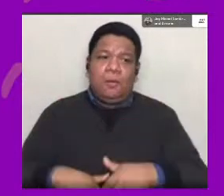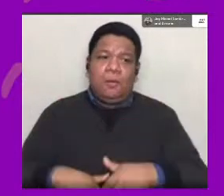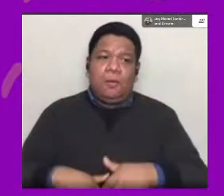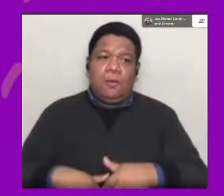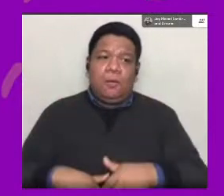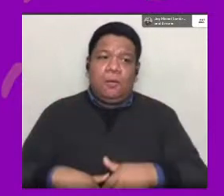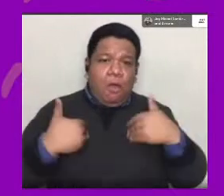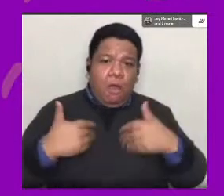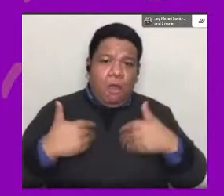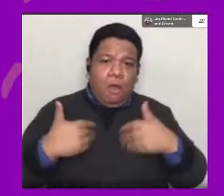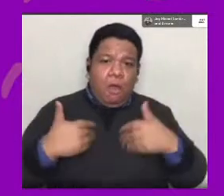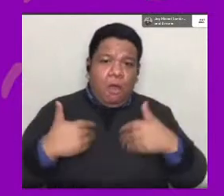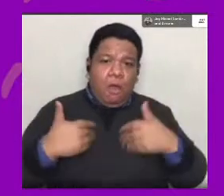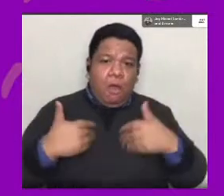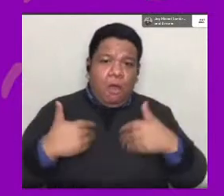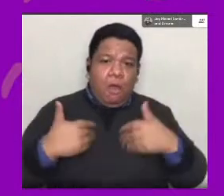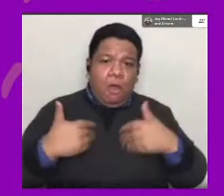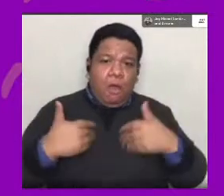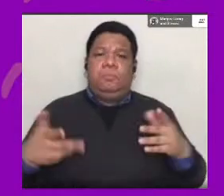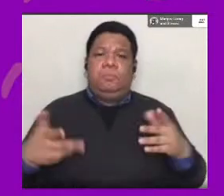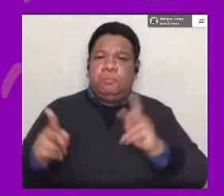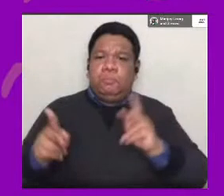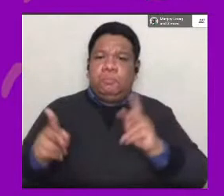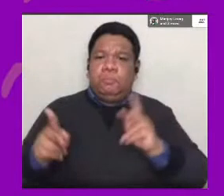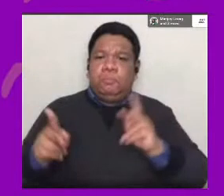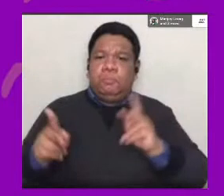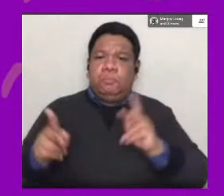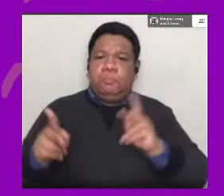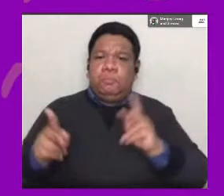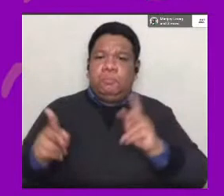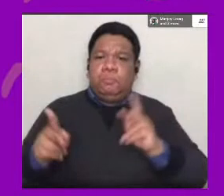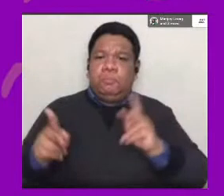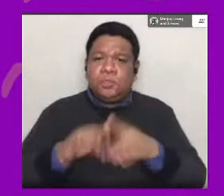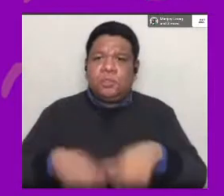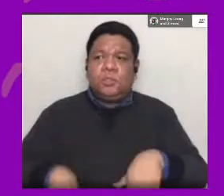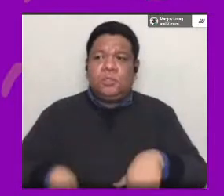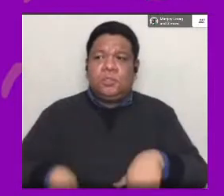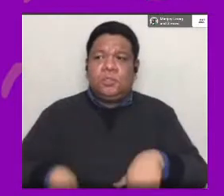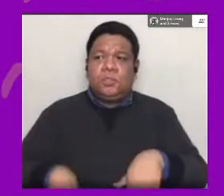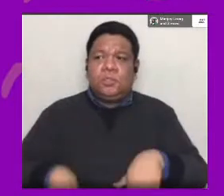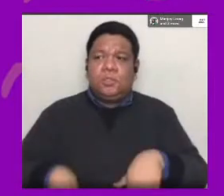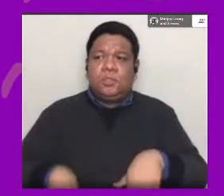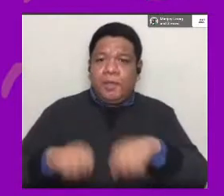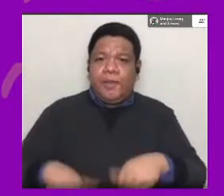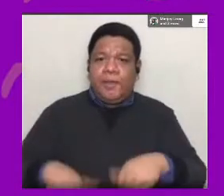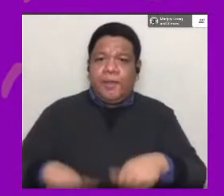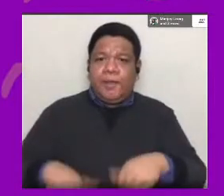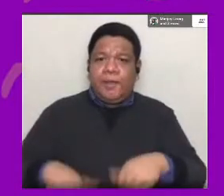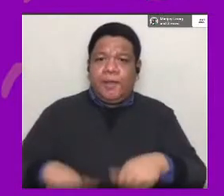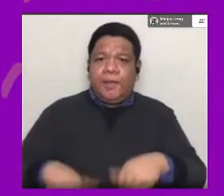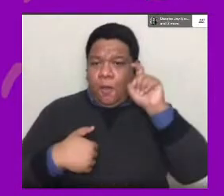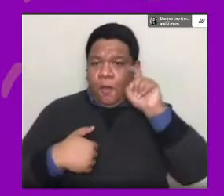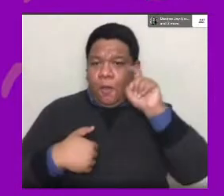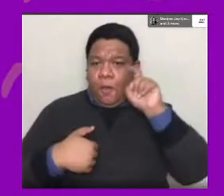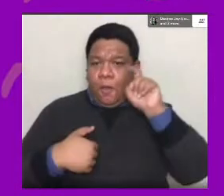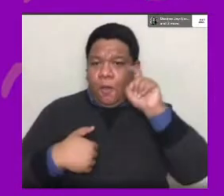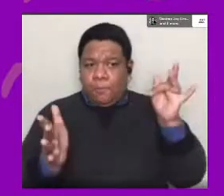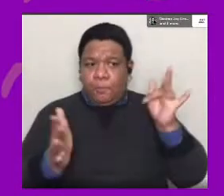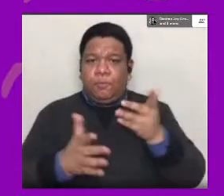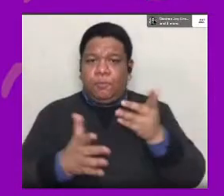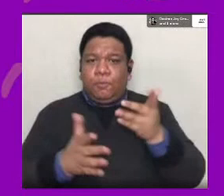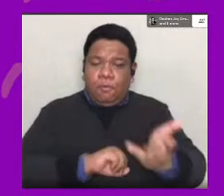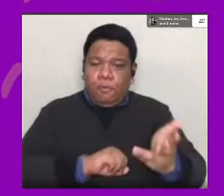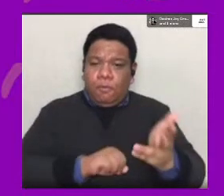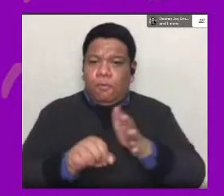transportation, people without access to the internet, women who are vulnerable to sexual exploitation, abuse, and